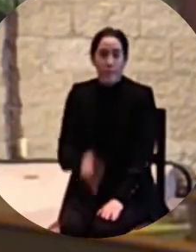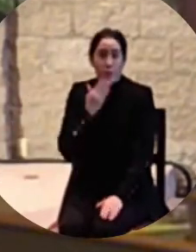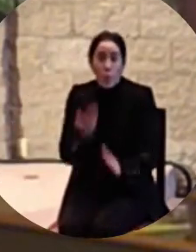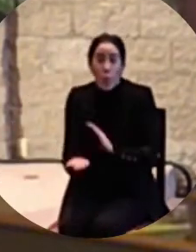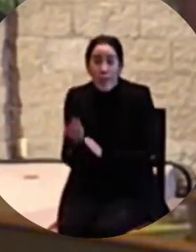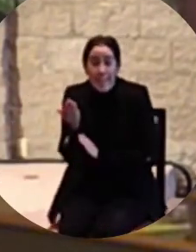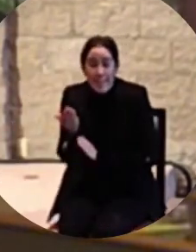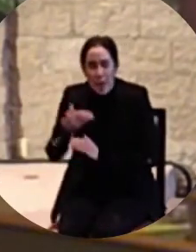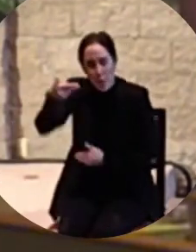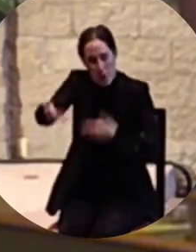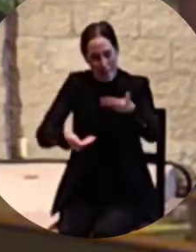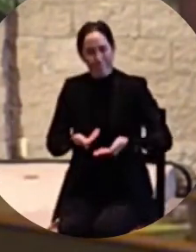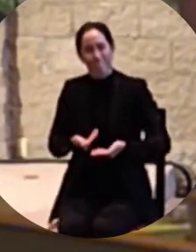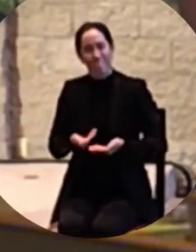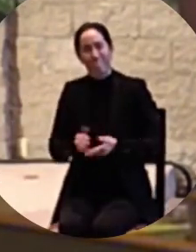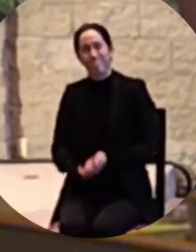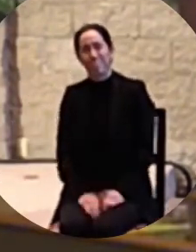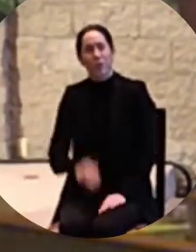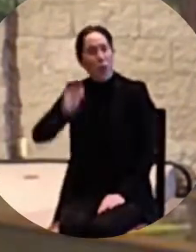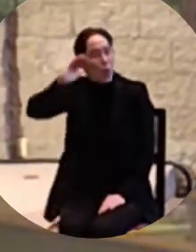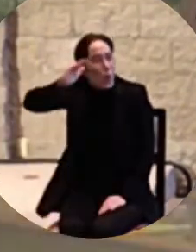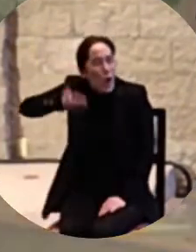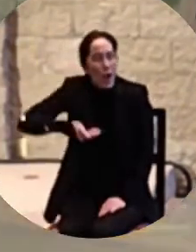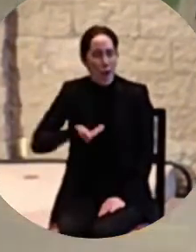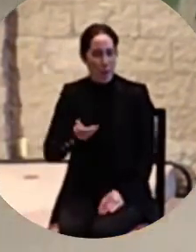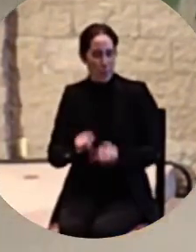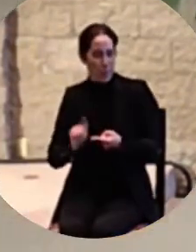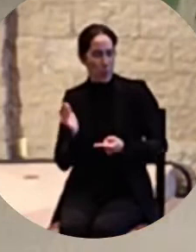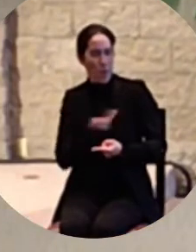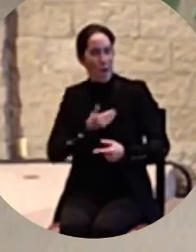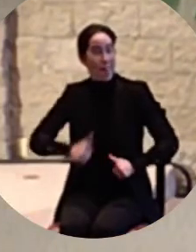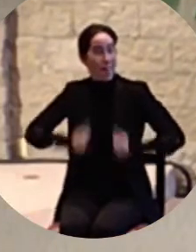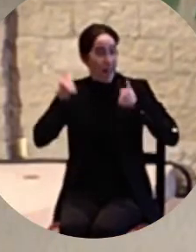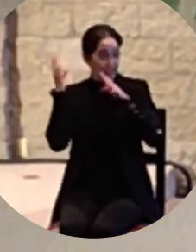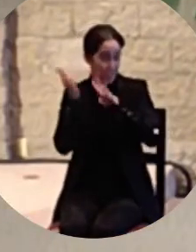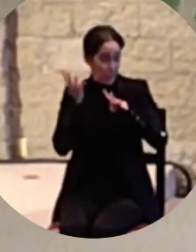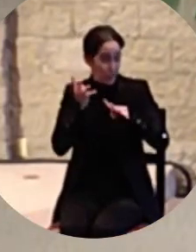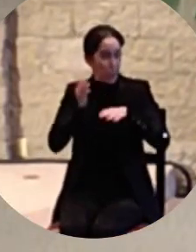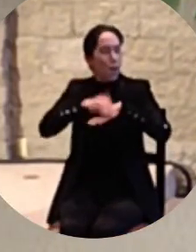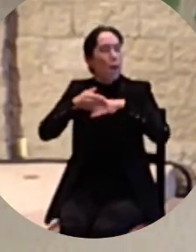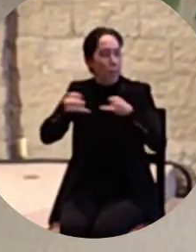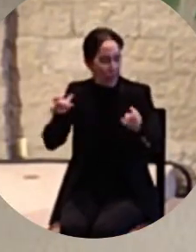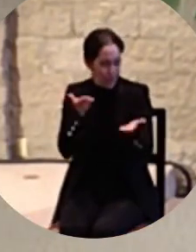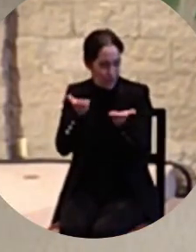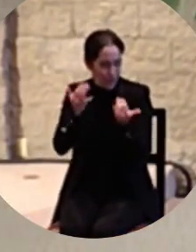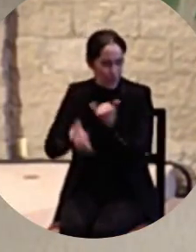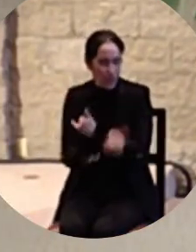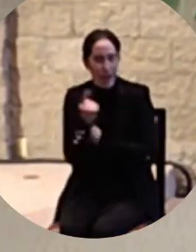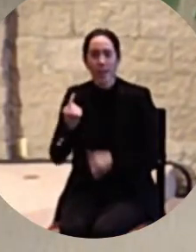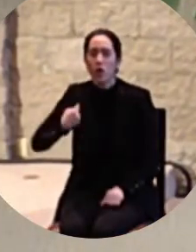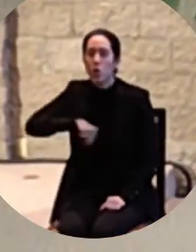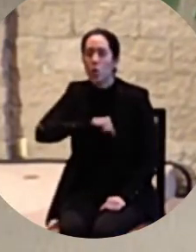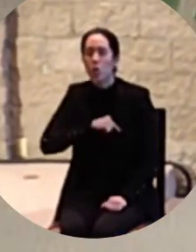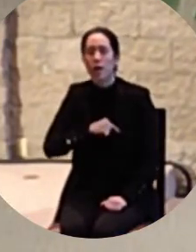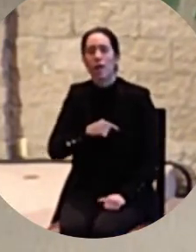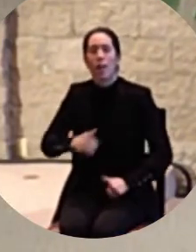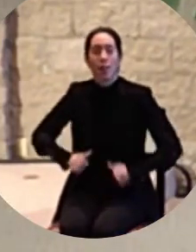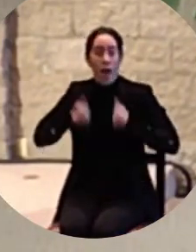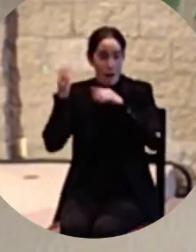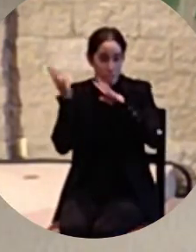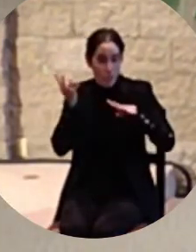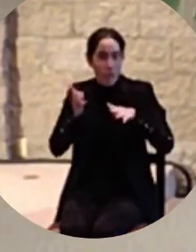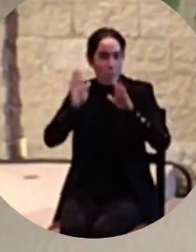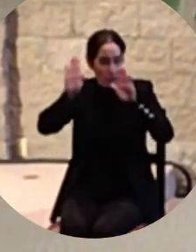Good morning and welcome. Welcome to our live stream service today. We live stream our Sunday service